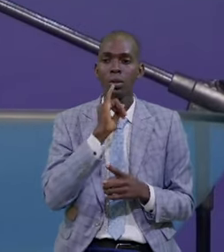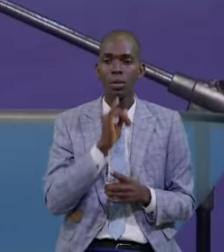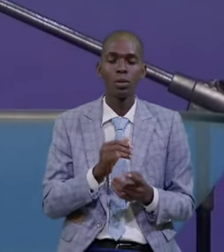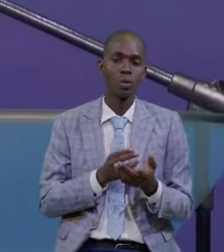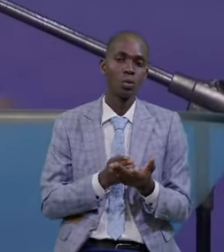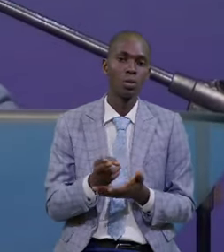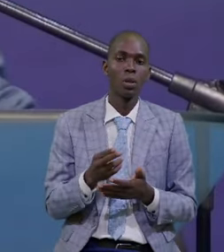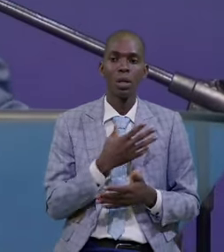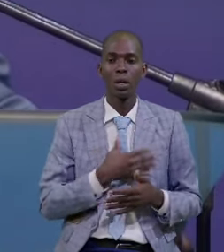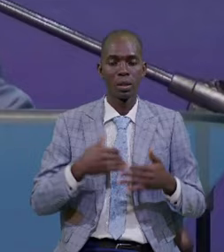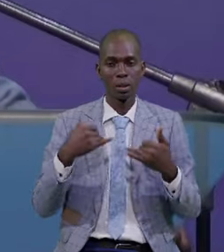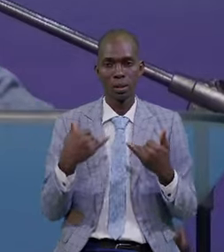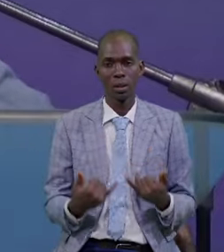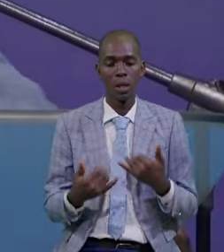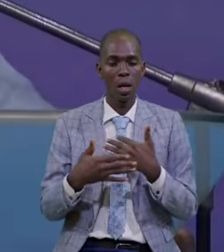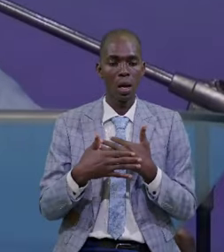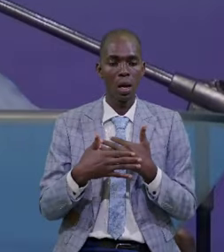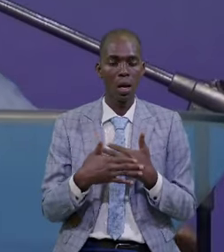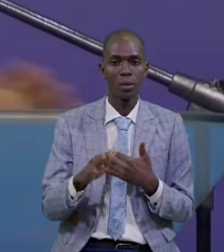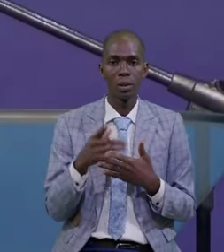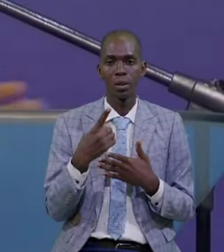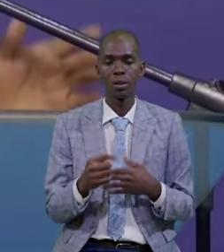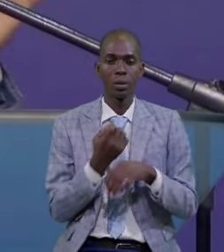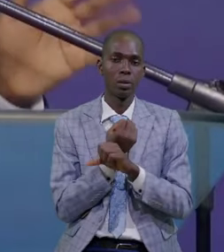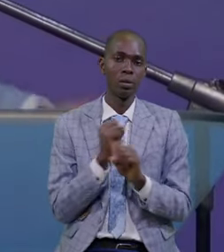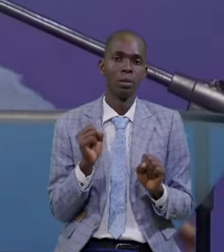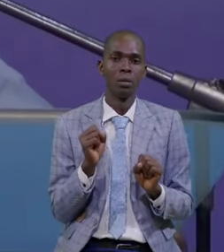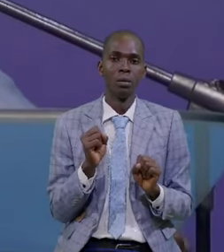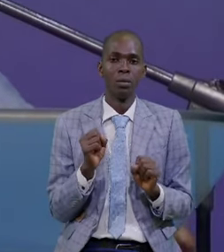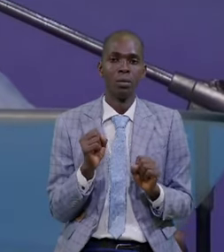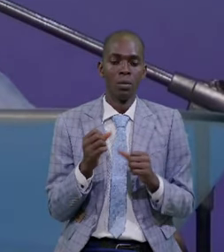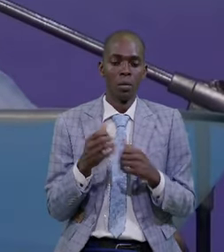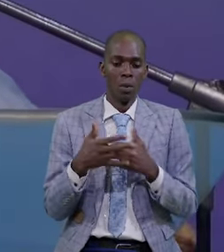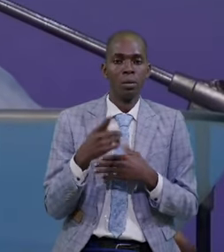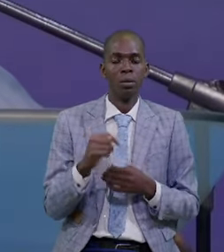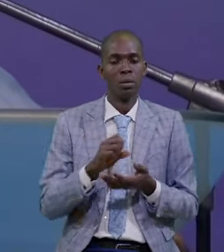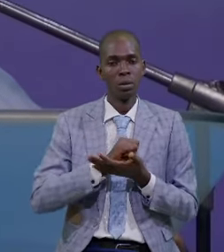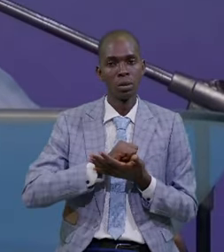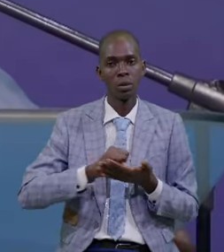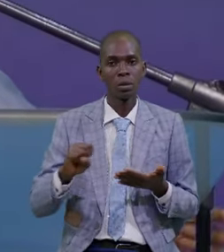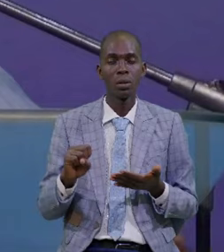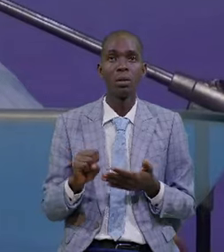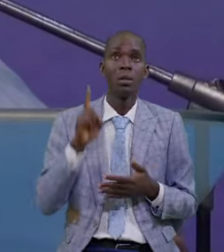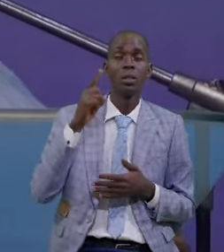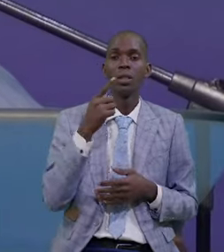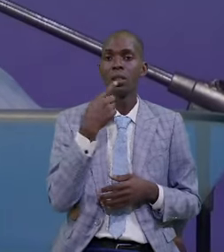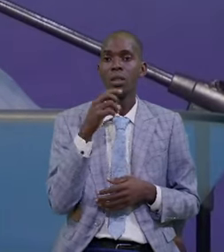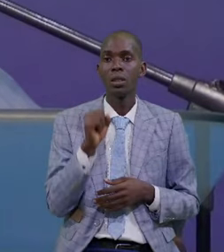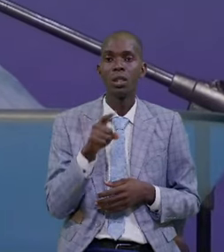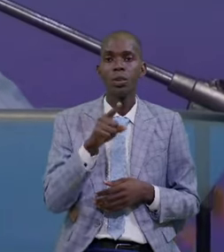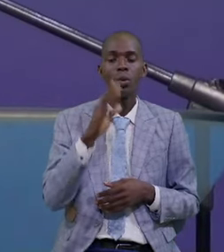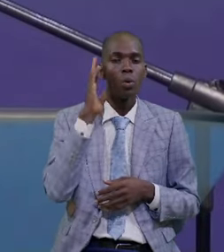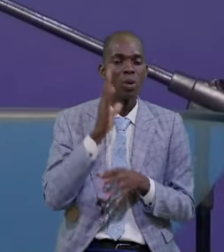And now, after the salvation, after the sanctification, it says, he shall receive